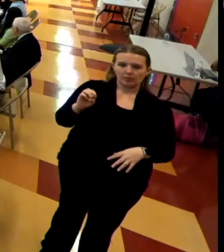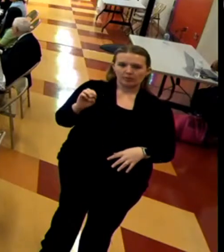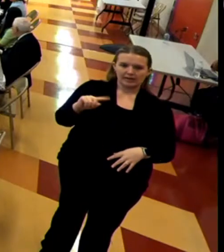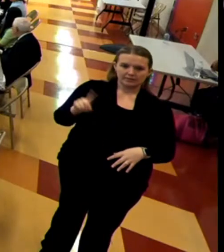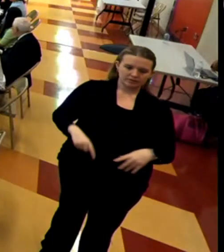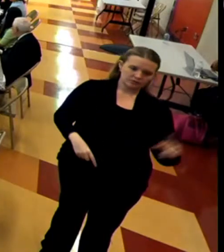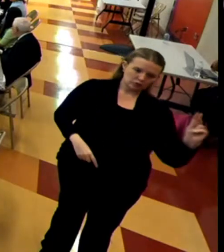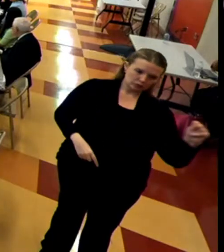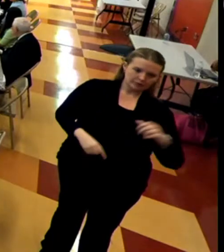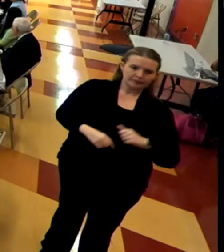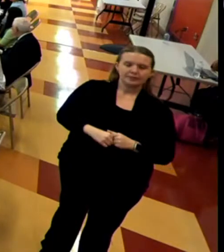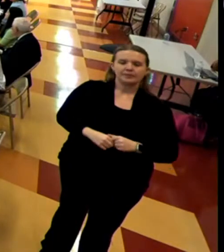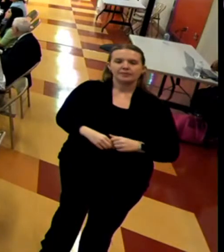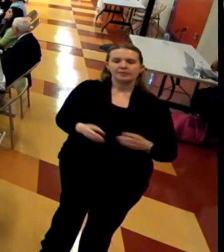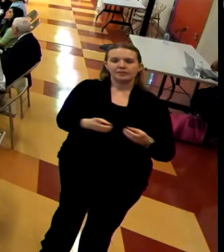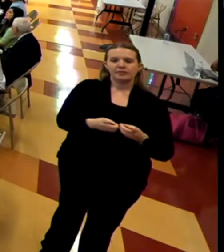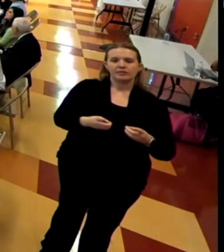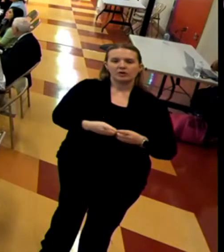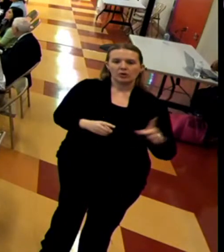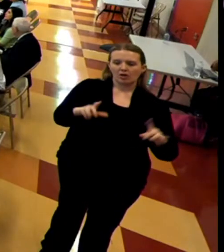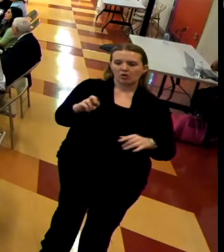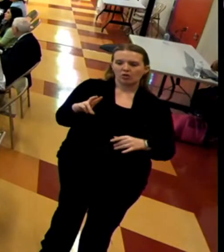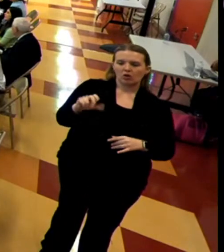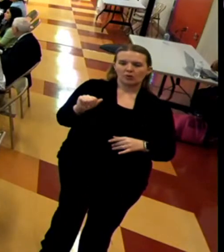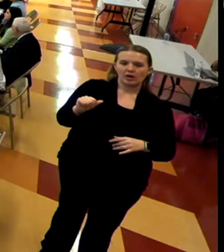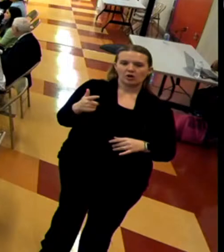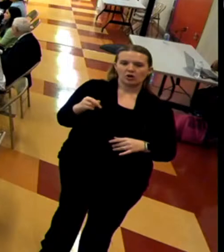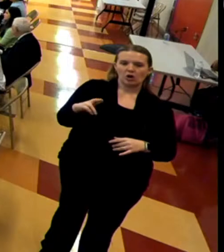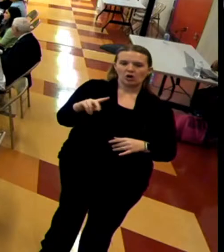Nay. District 8, Laura Garza.